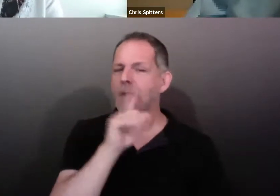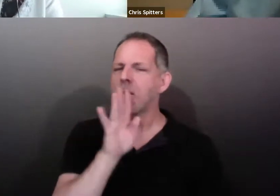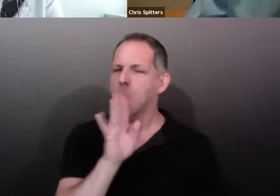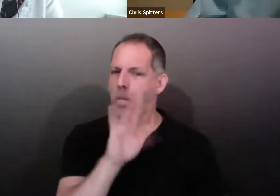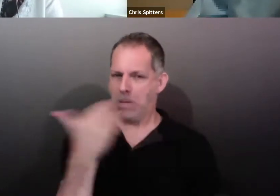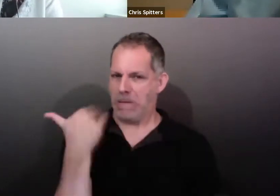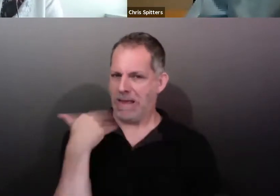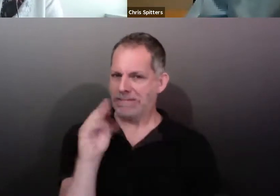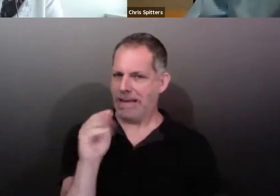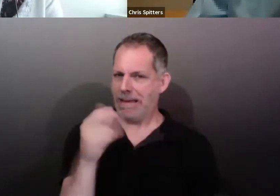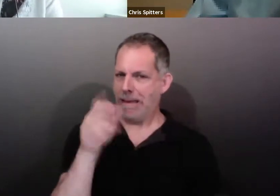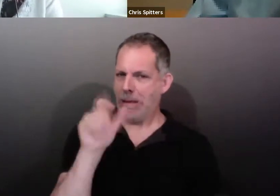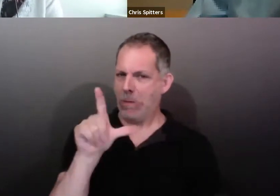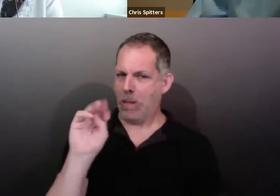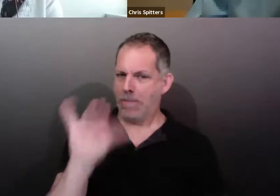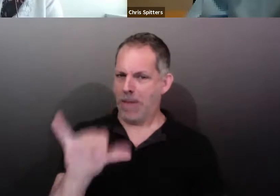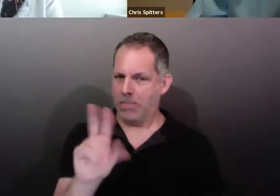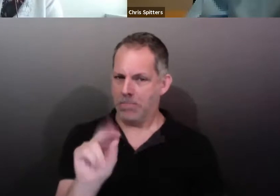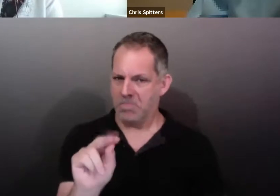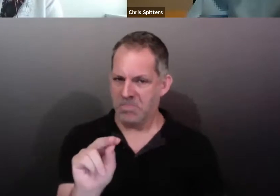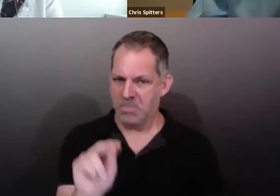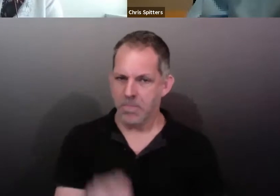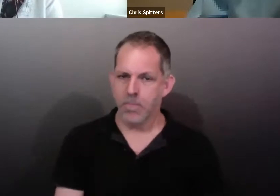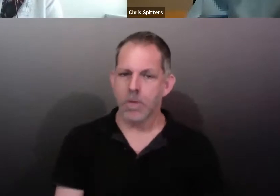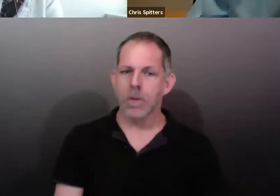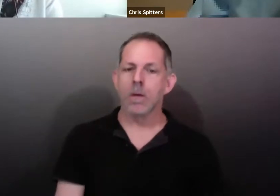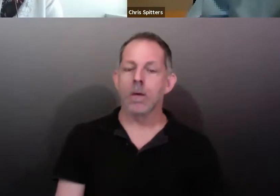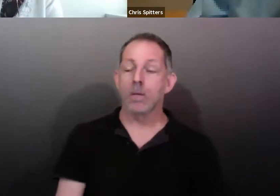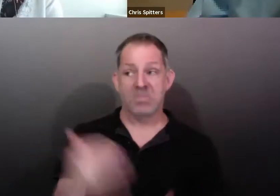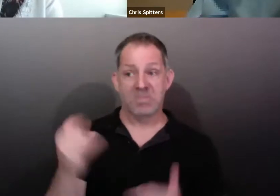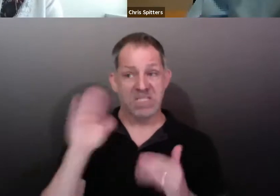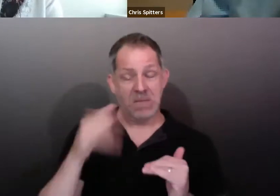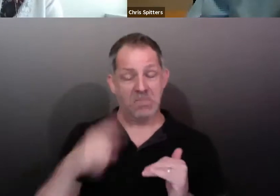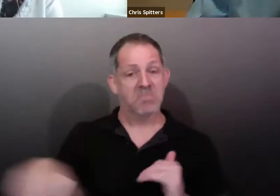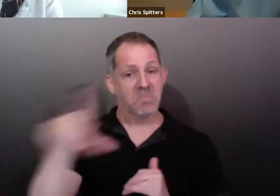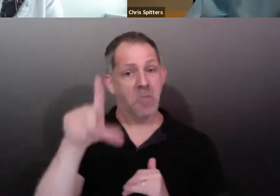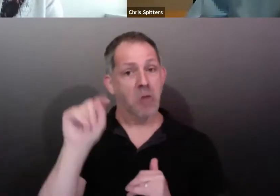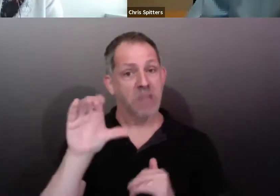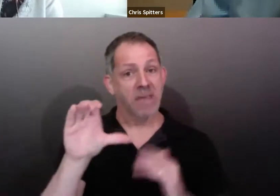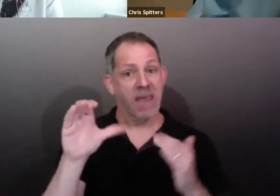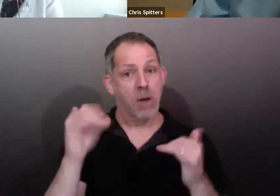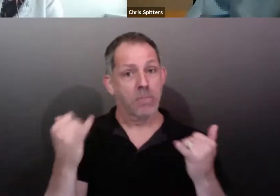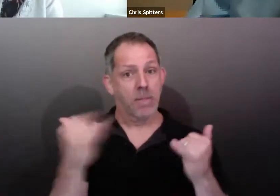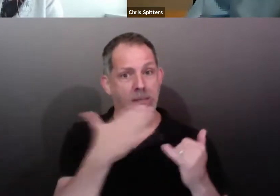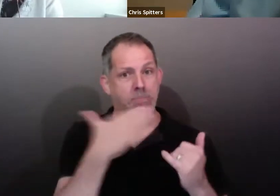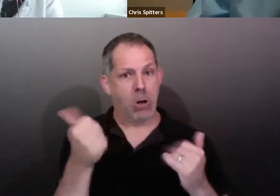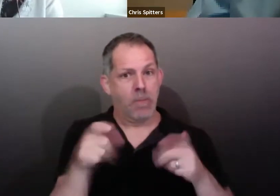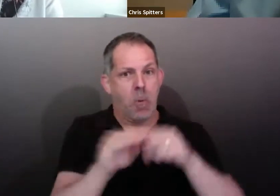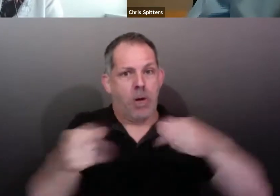About the testing, right now we have no plans for